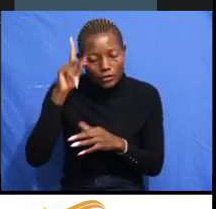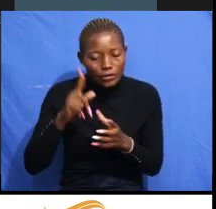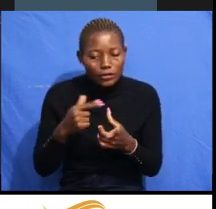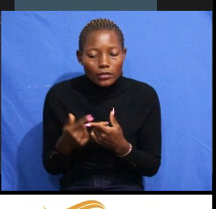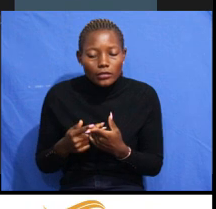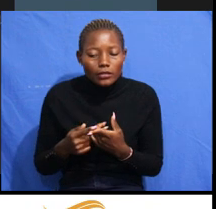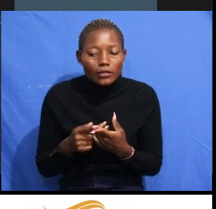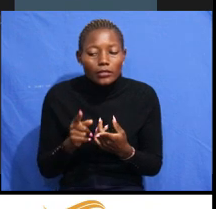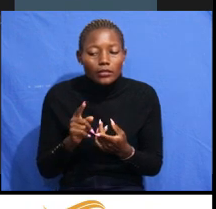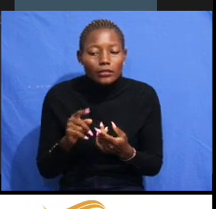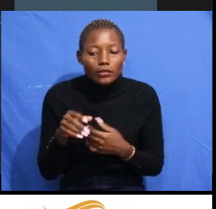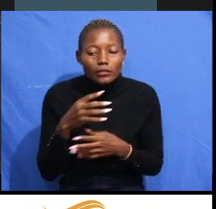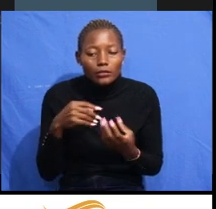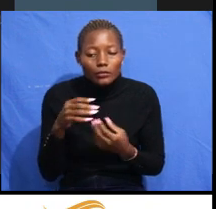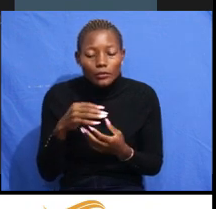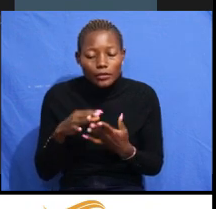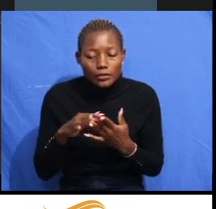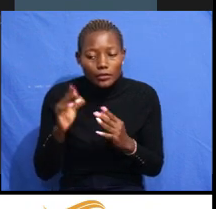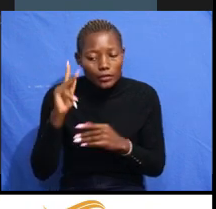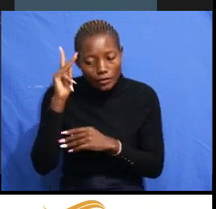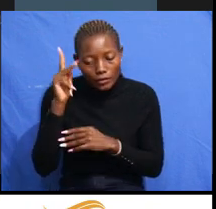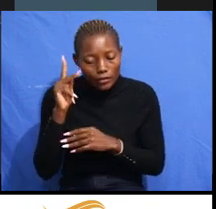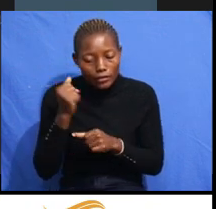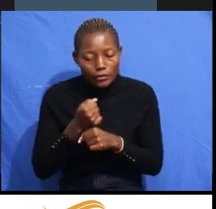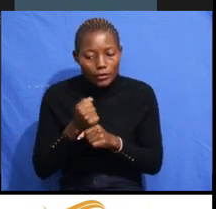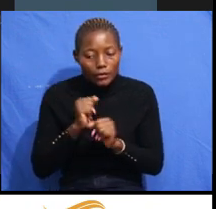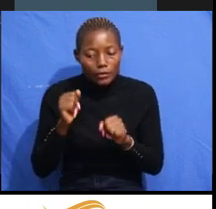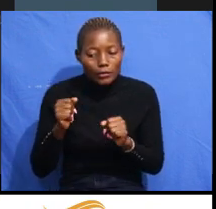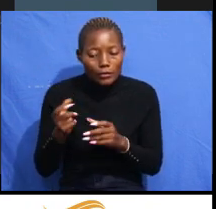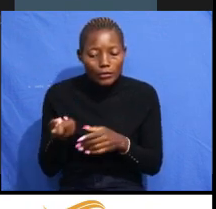synthesize that knowledge so that they're able to understand slowly, and then